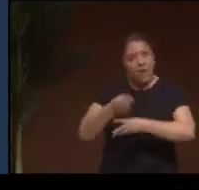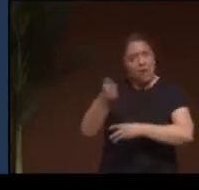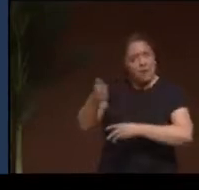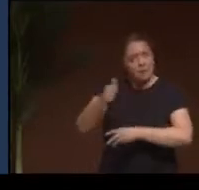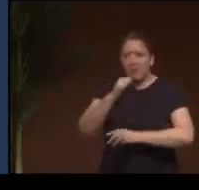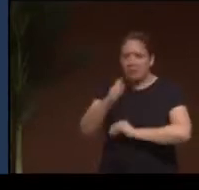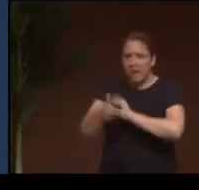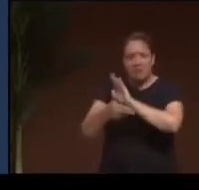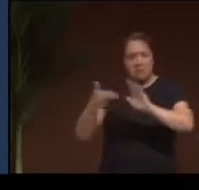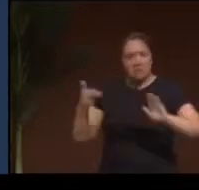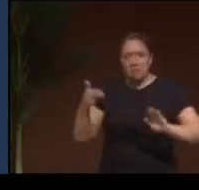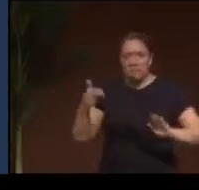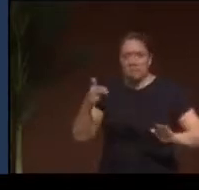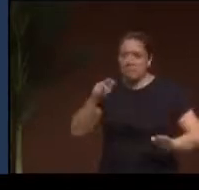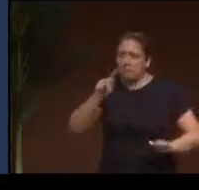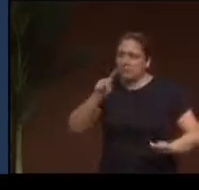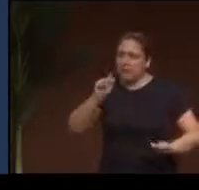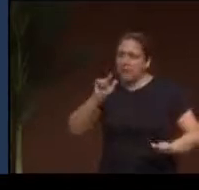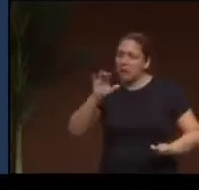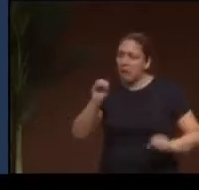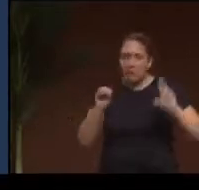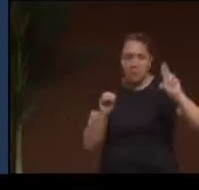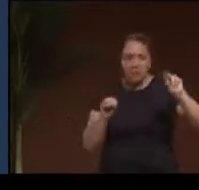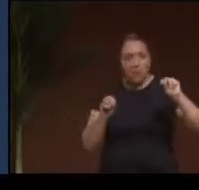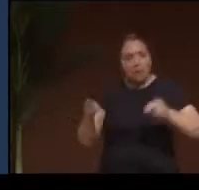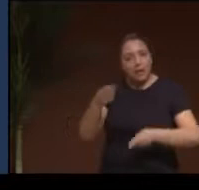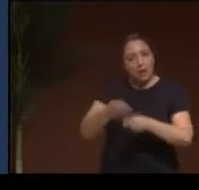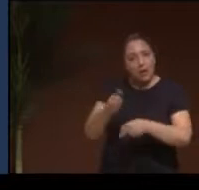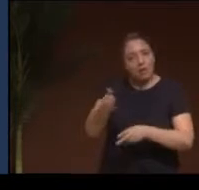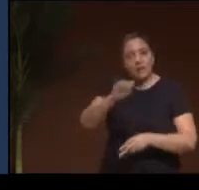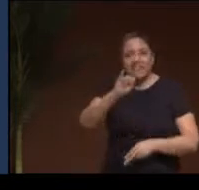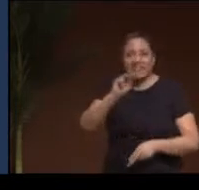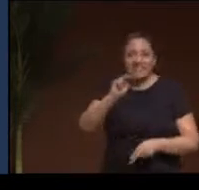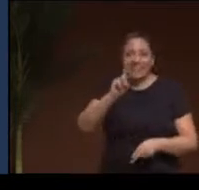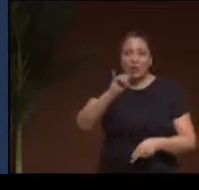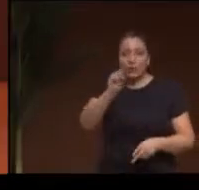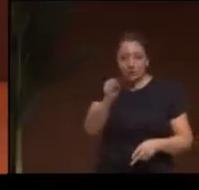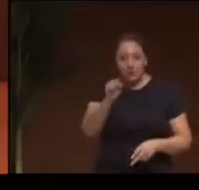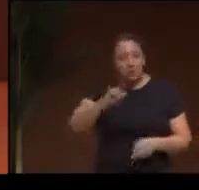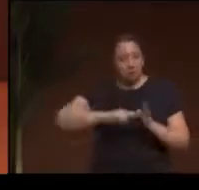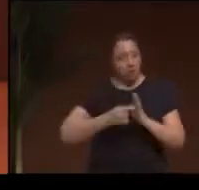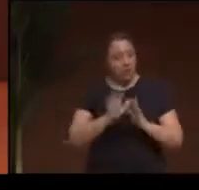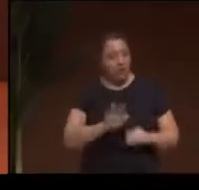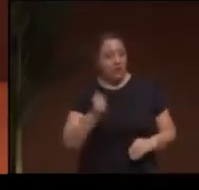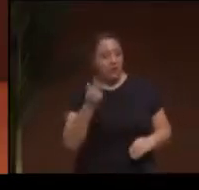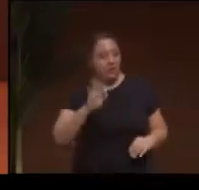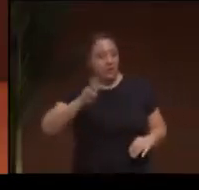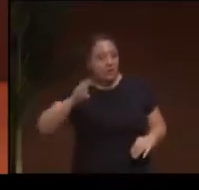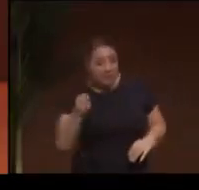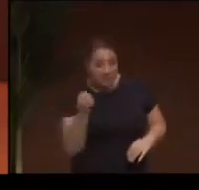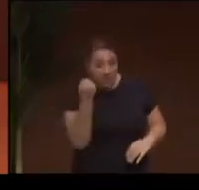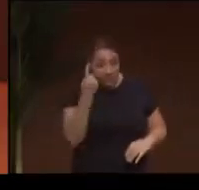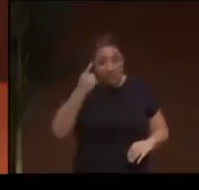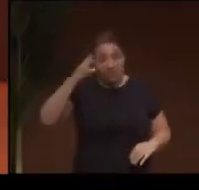identify as Indio. But they had started out of, this had begun in the 1960s from a group of Boy Scouts